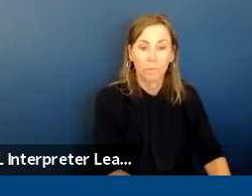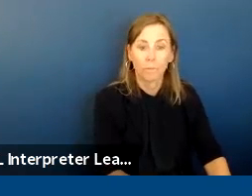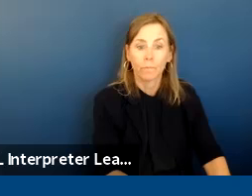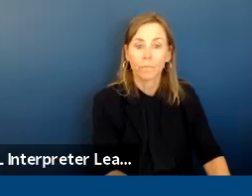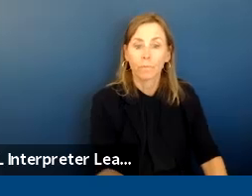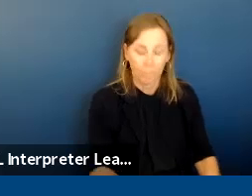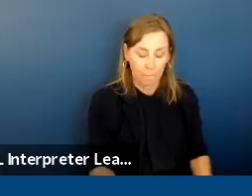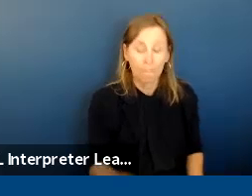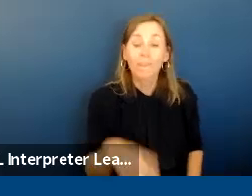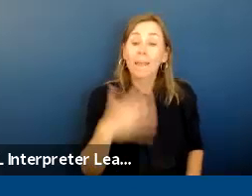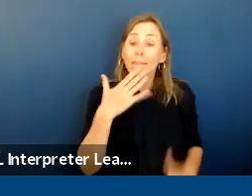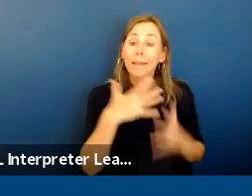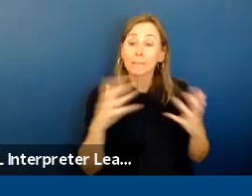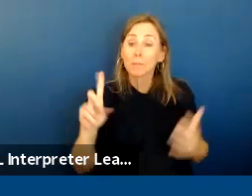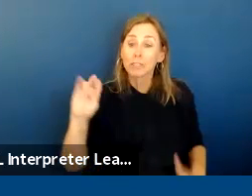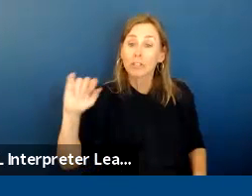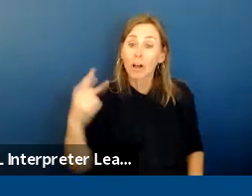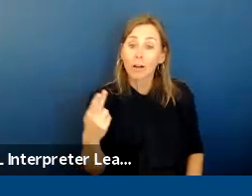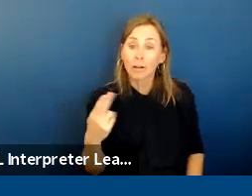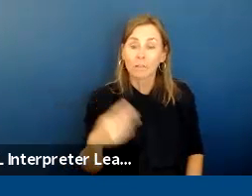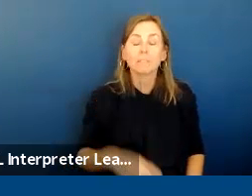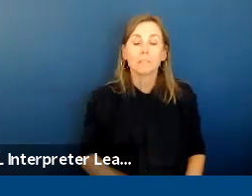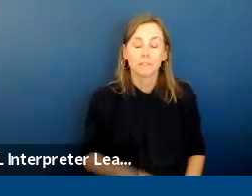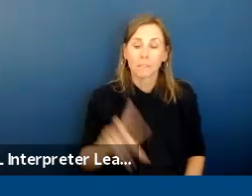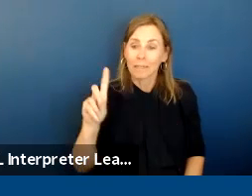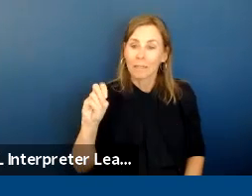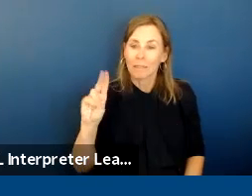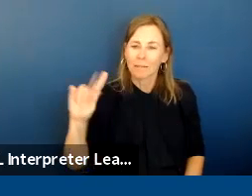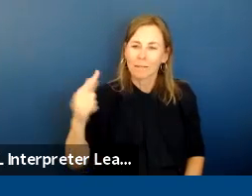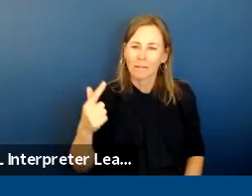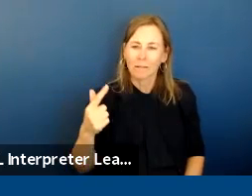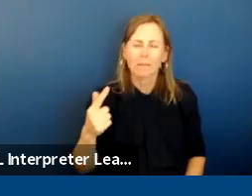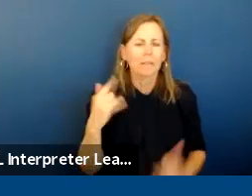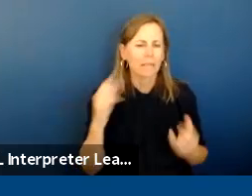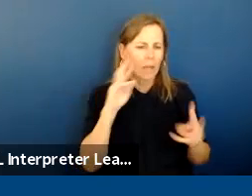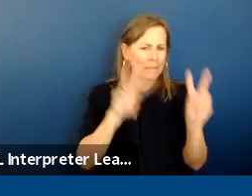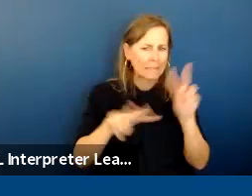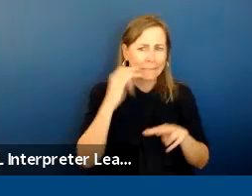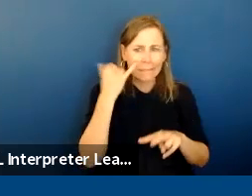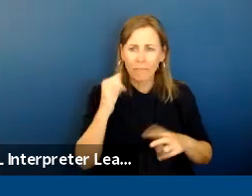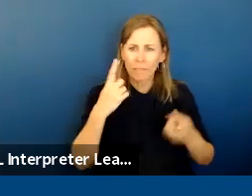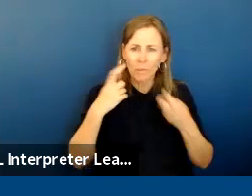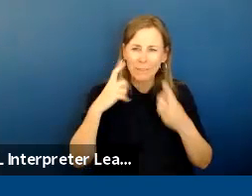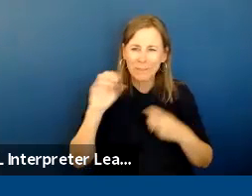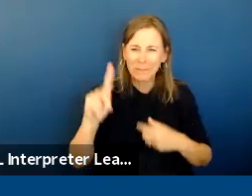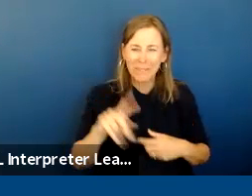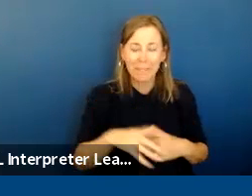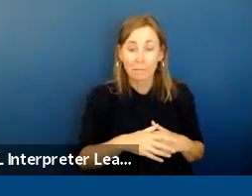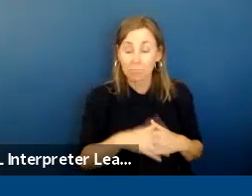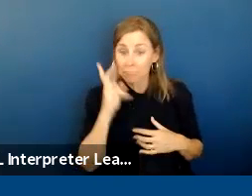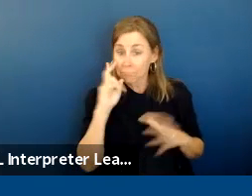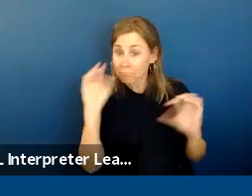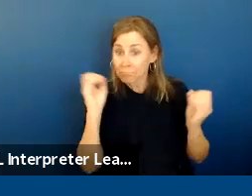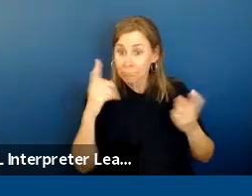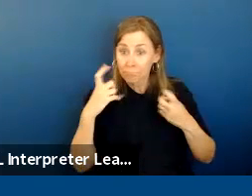Thanks so much, Doug. All right. Want to look to see if we have any questions. I'm not seeing any right